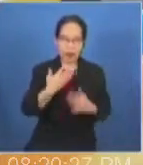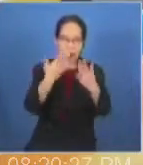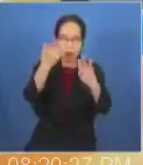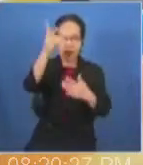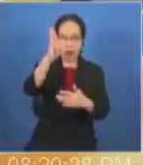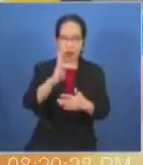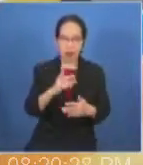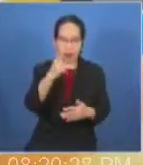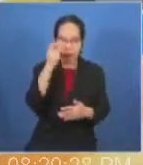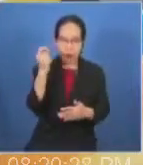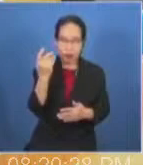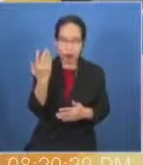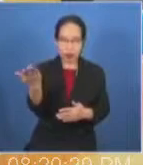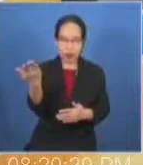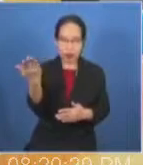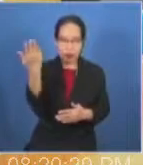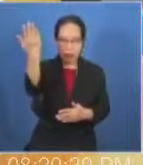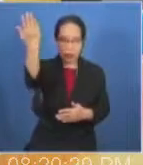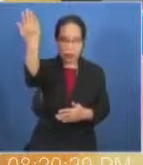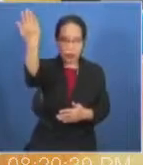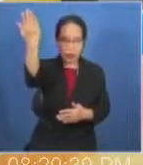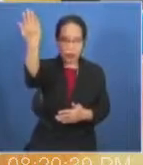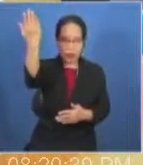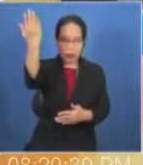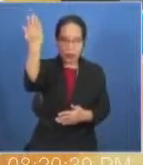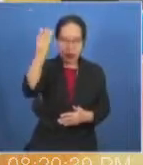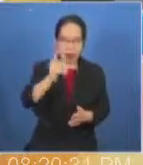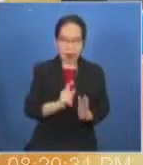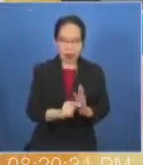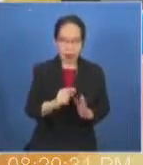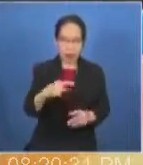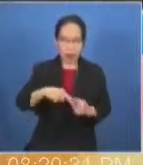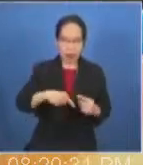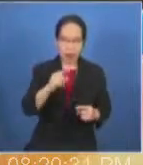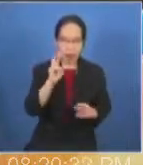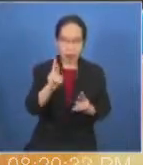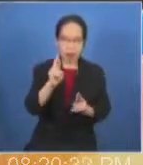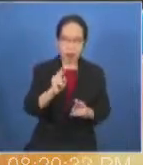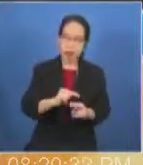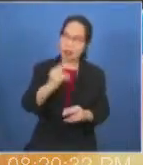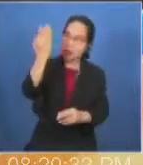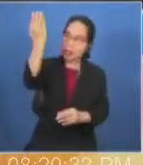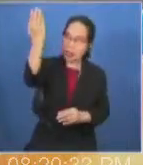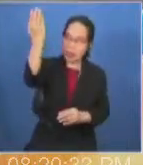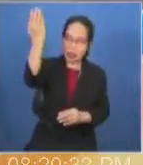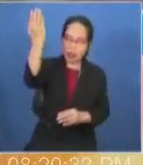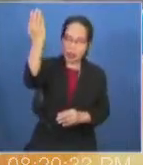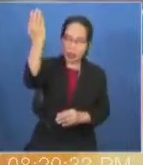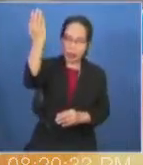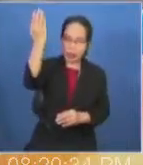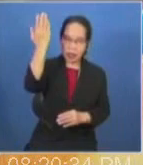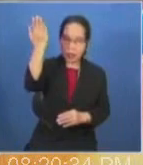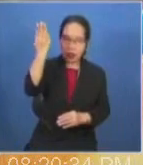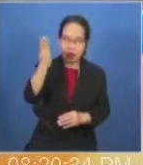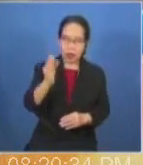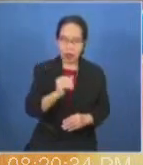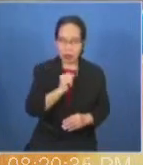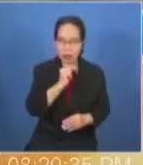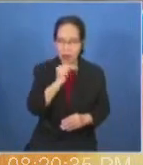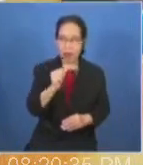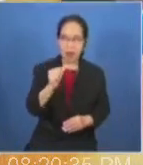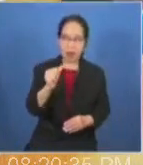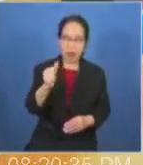I am grateful to God because He is there in times we really need Him. He does not forsake